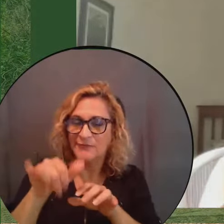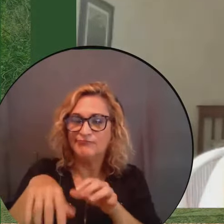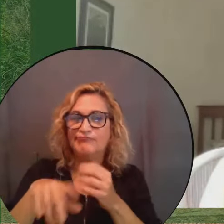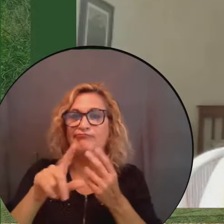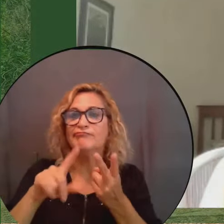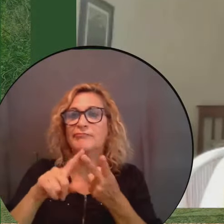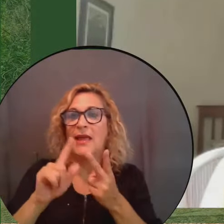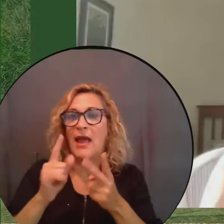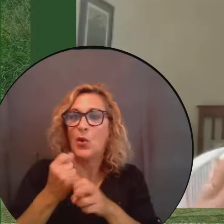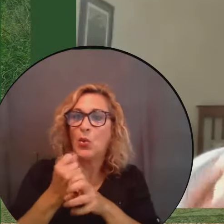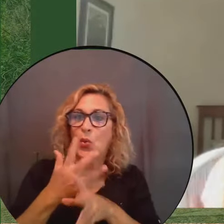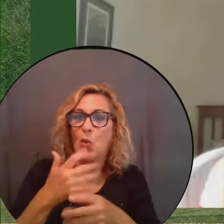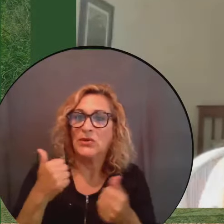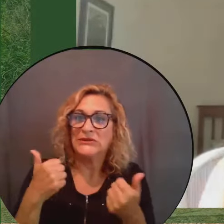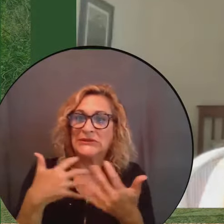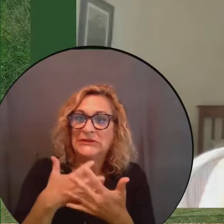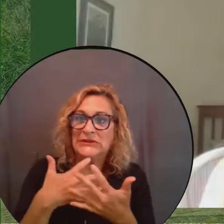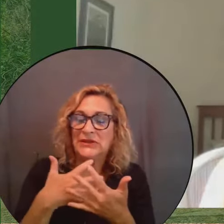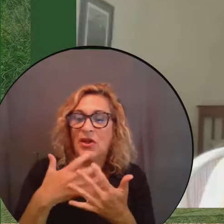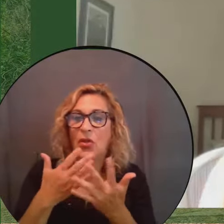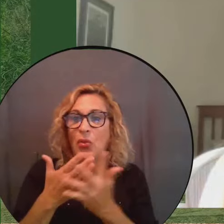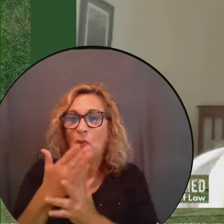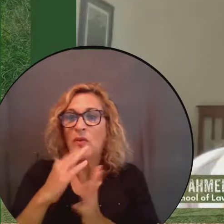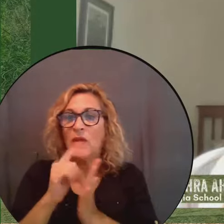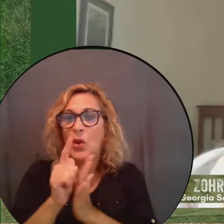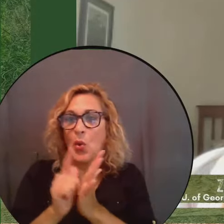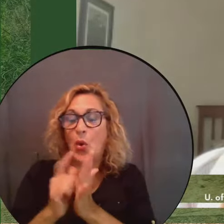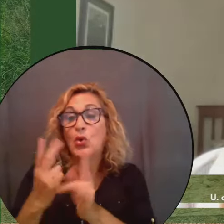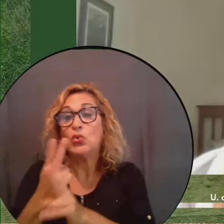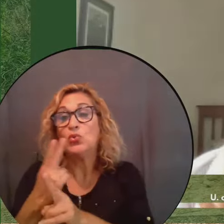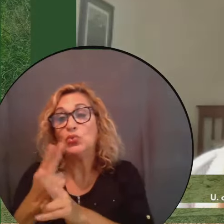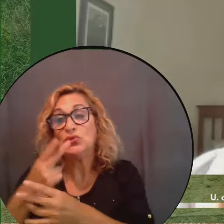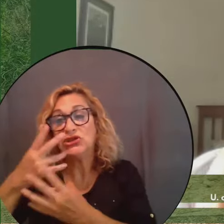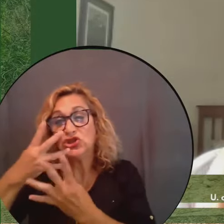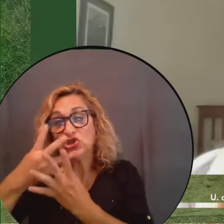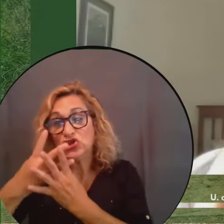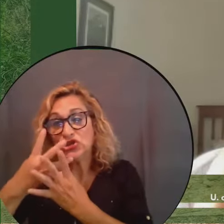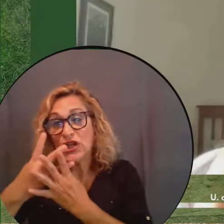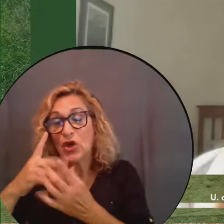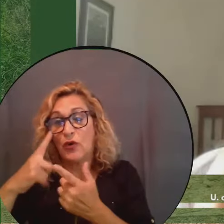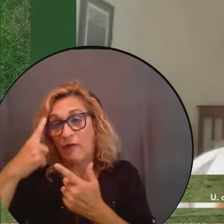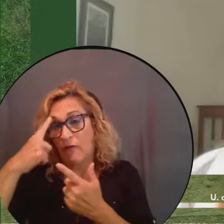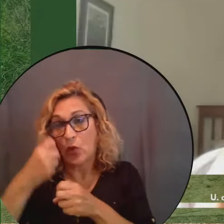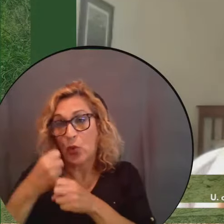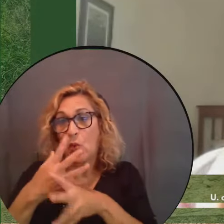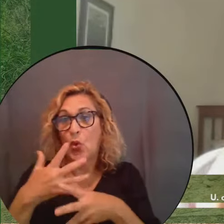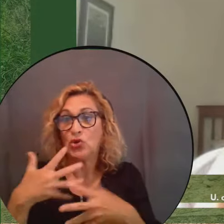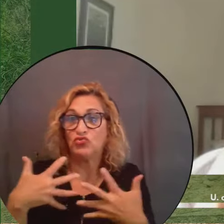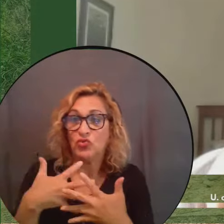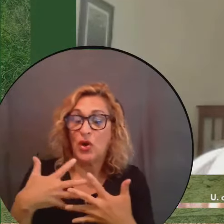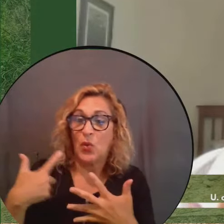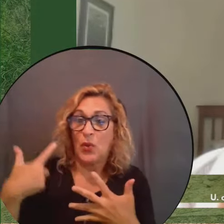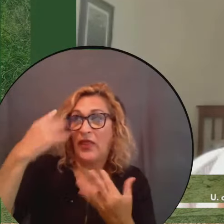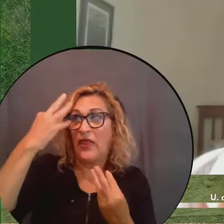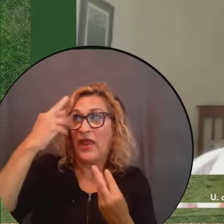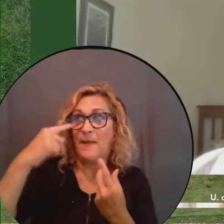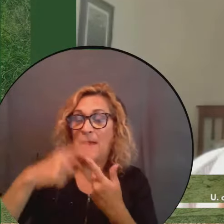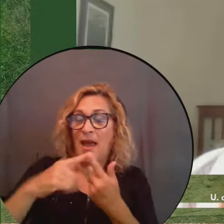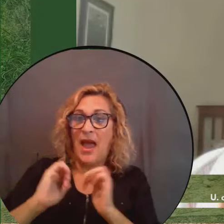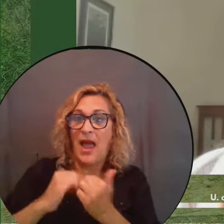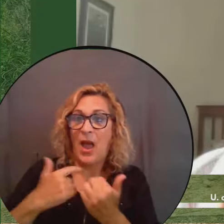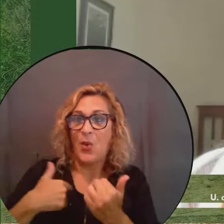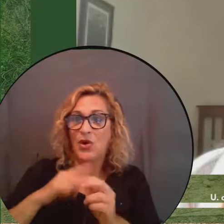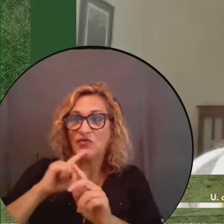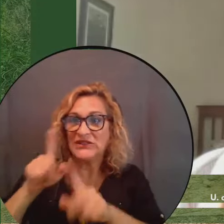it uses the law to intimidate, how it uses jails to intimidate, and then to think about how should we respond, right? And I think we're in this